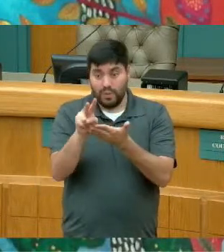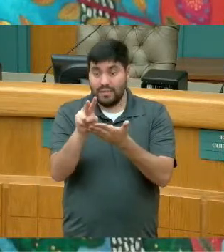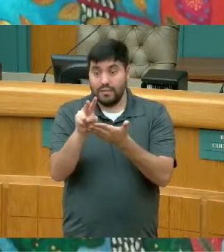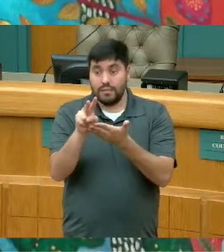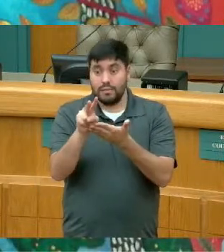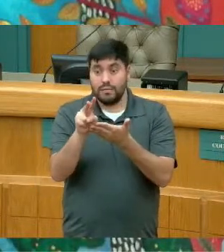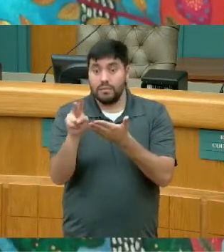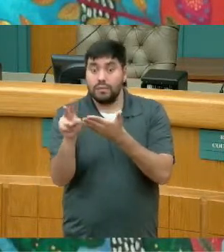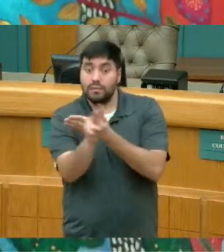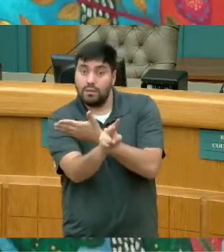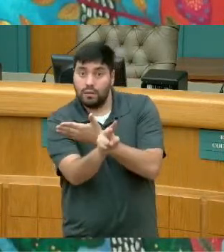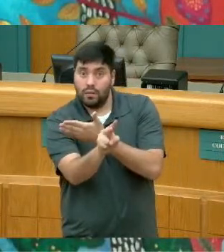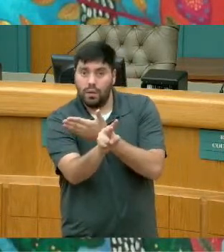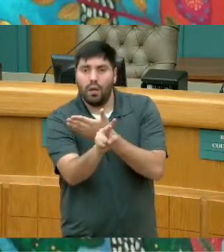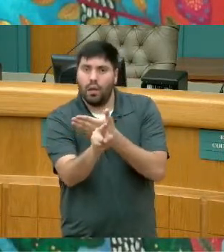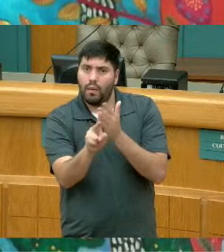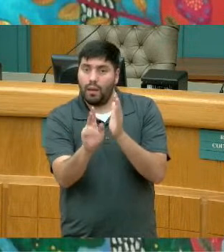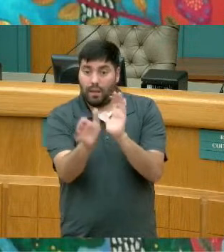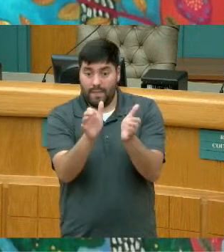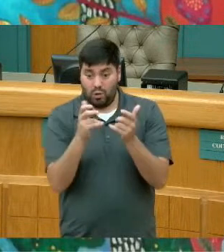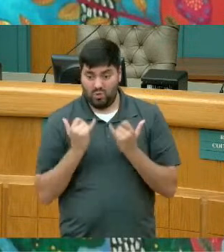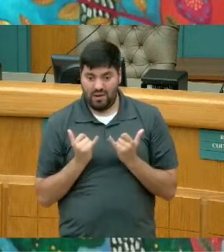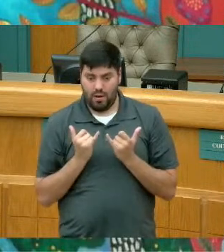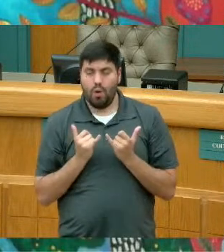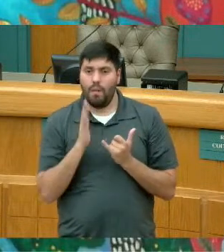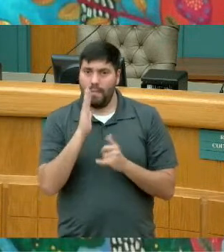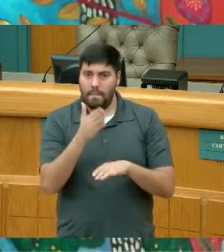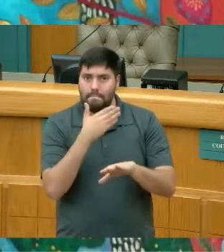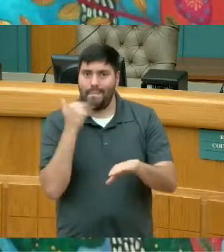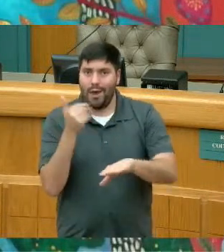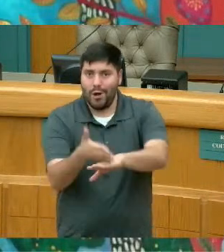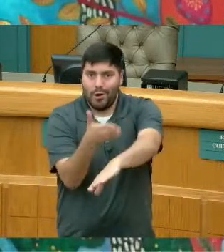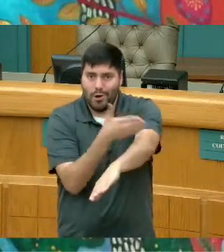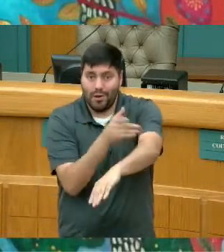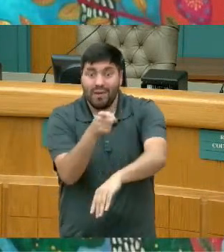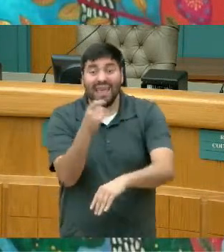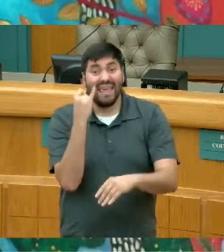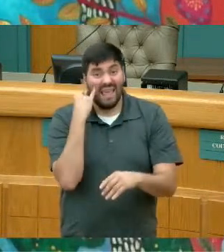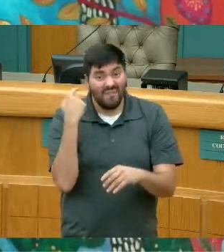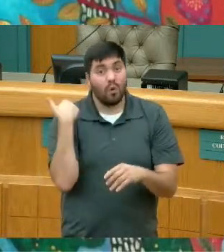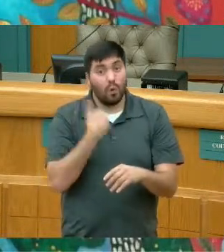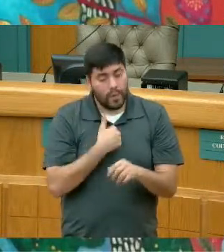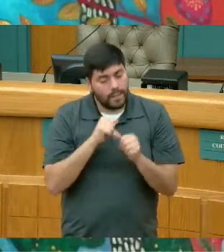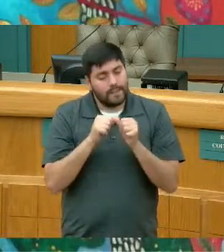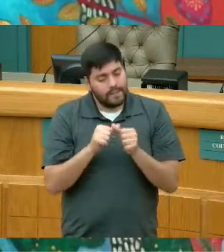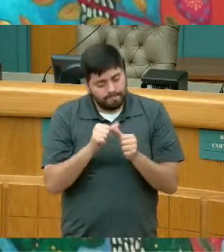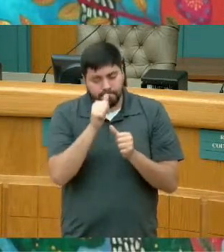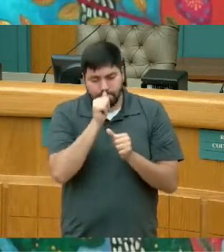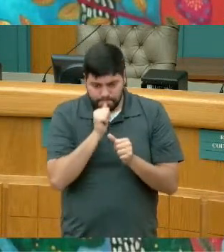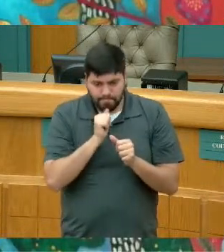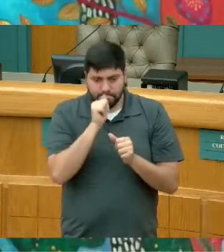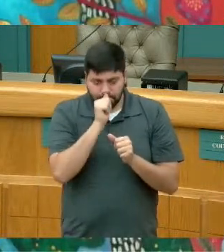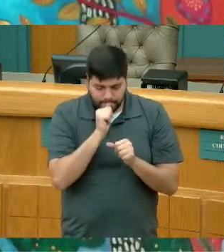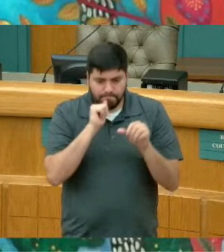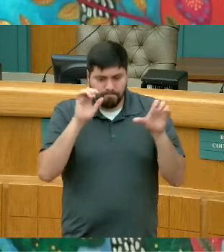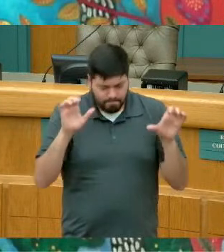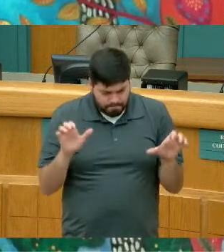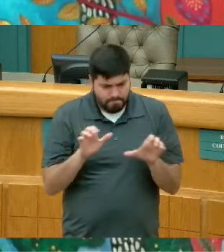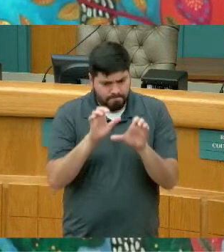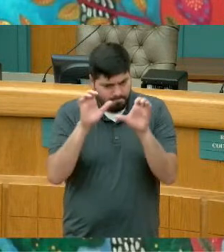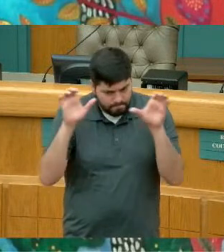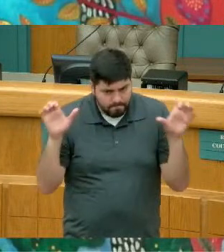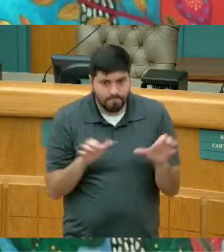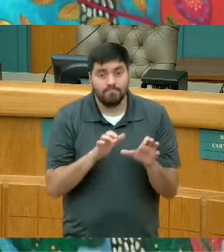will be in a better position than we are today if these actions continue and we all do our